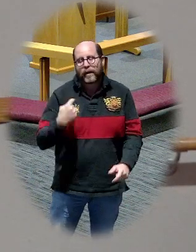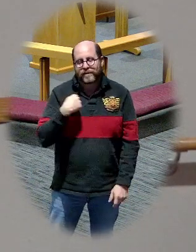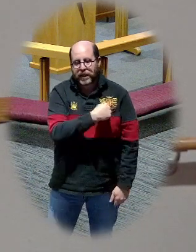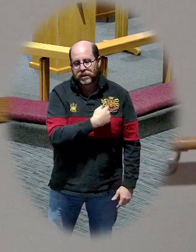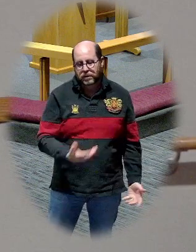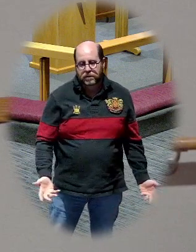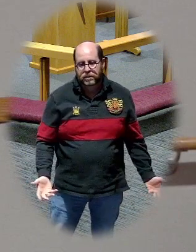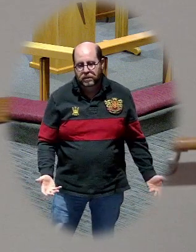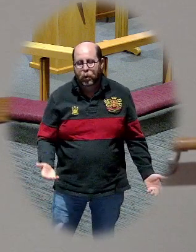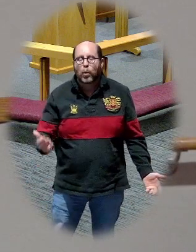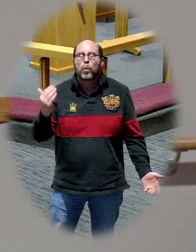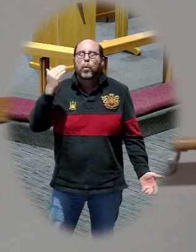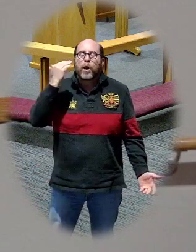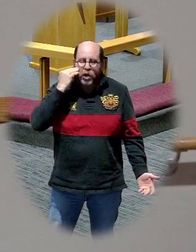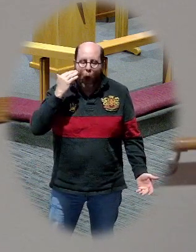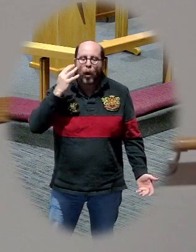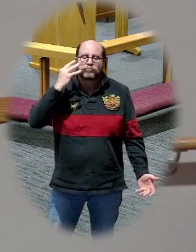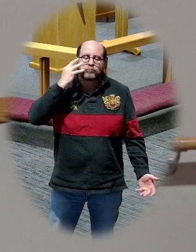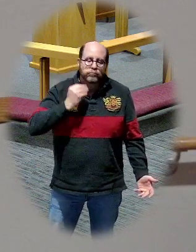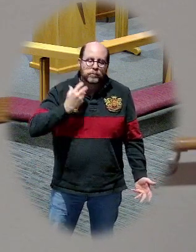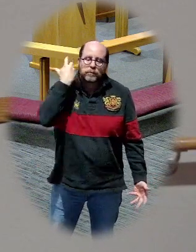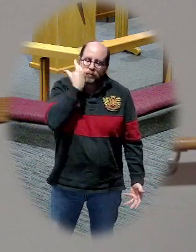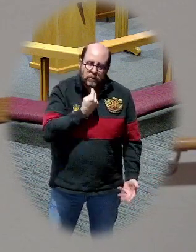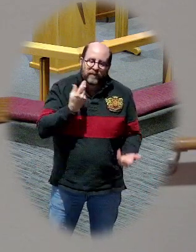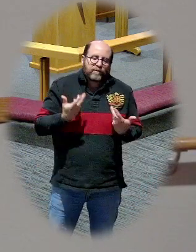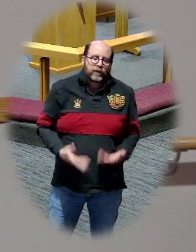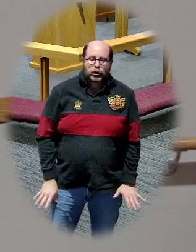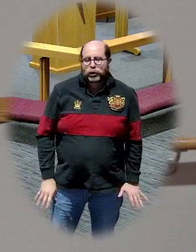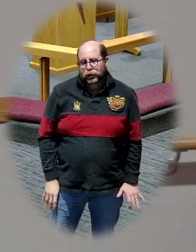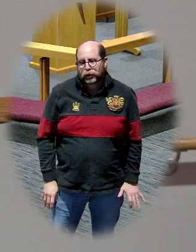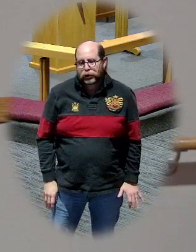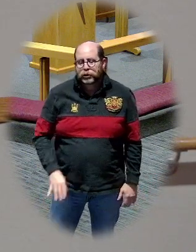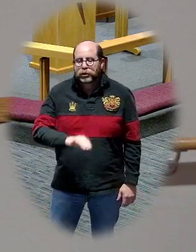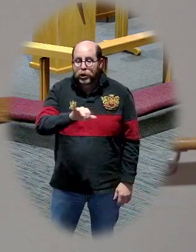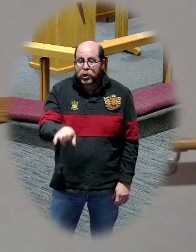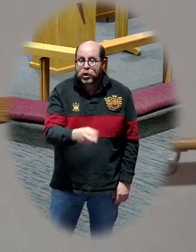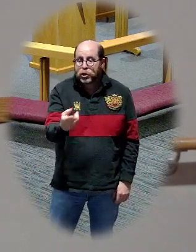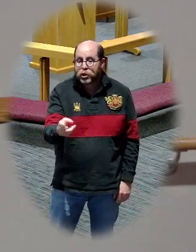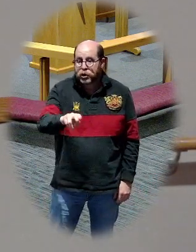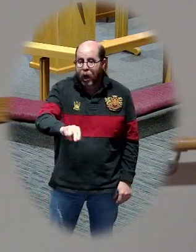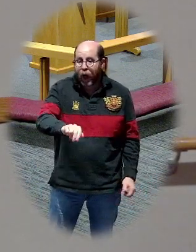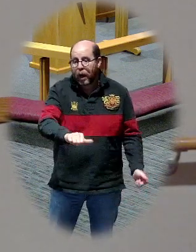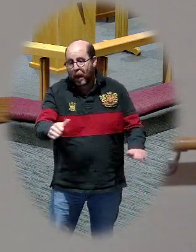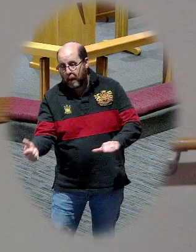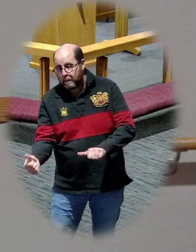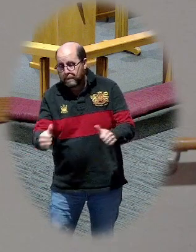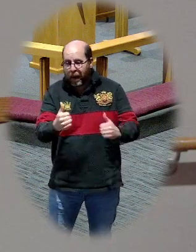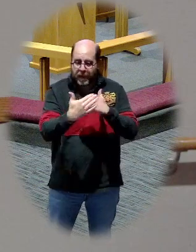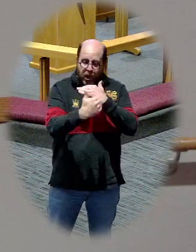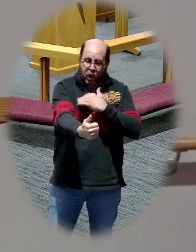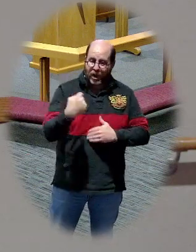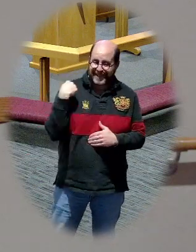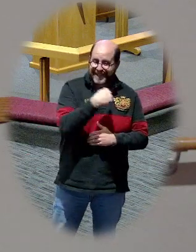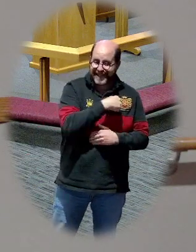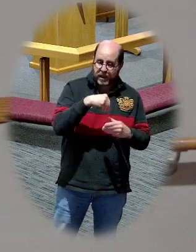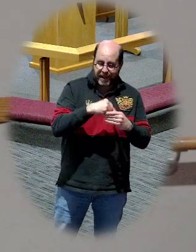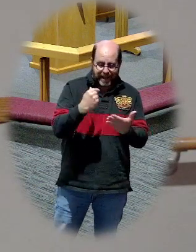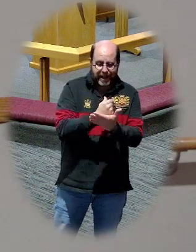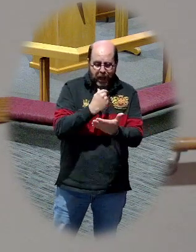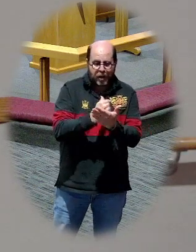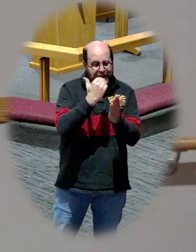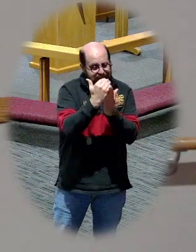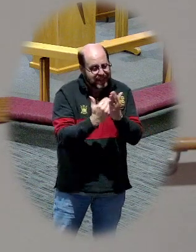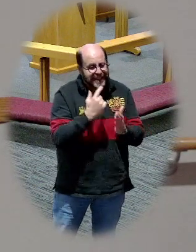We know what that's like. And John the Baptist calls us in our gospel lesson this morning